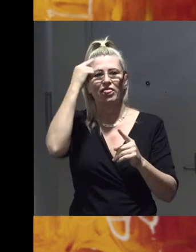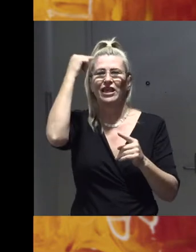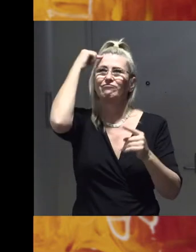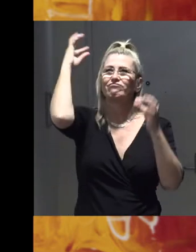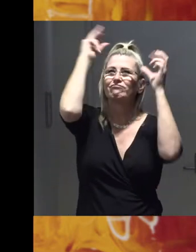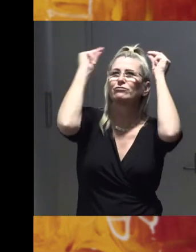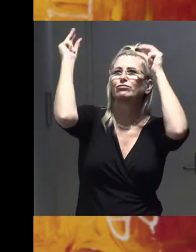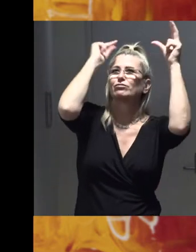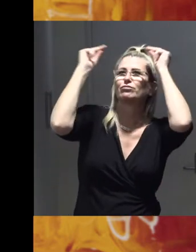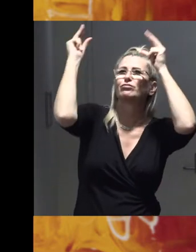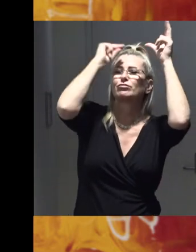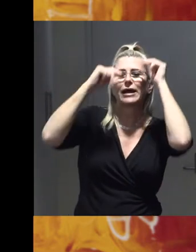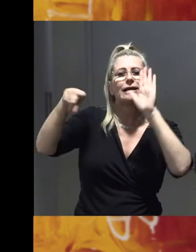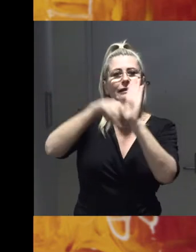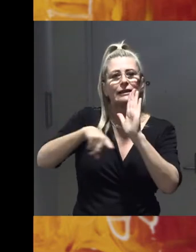way.